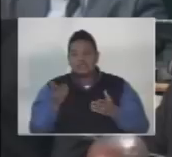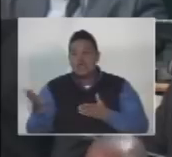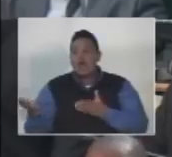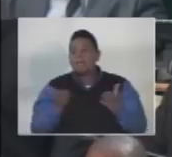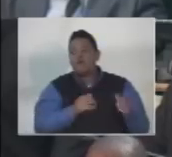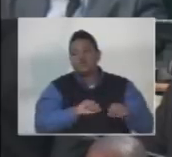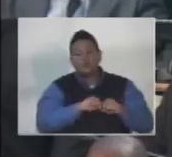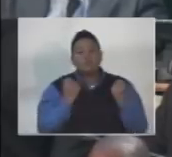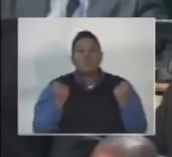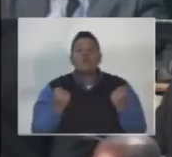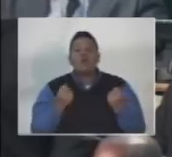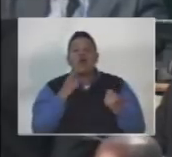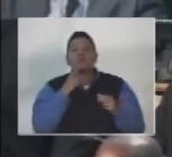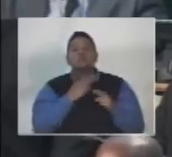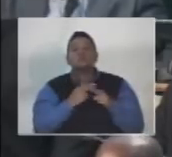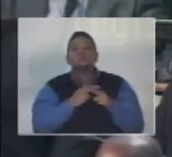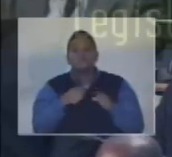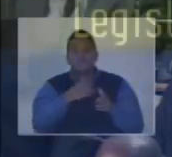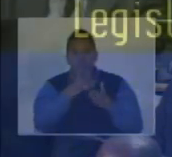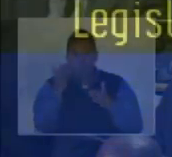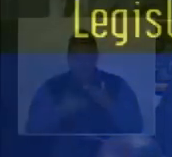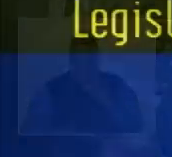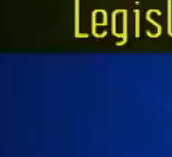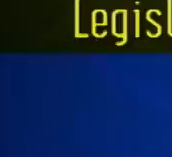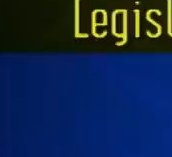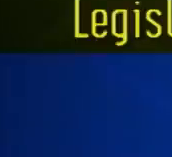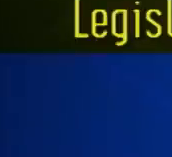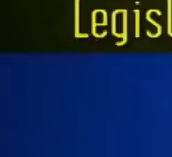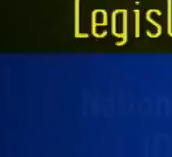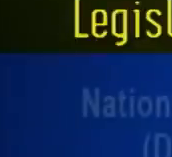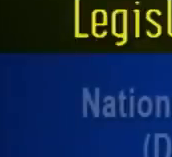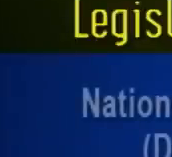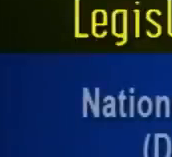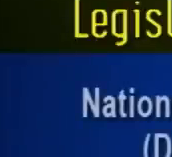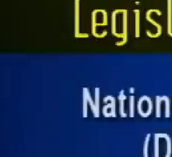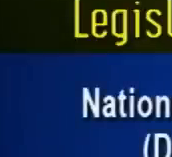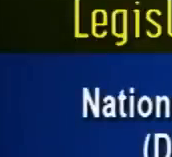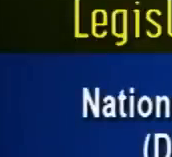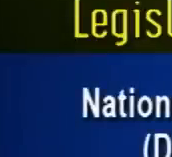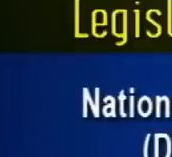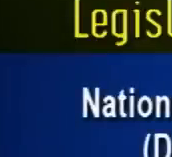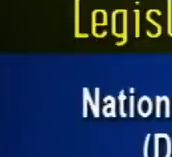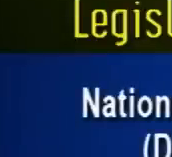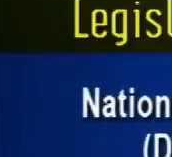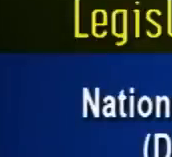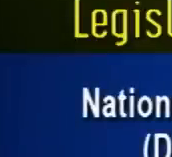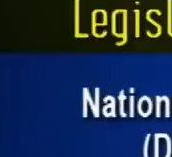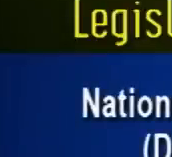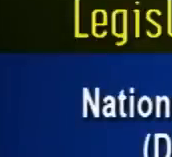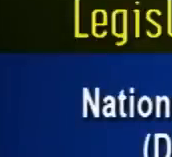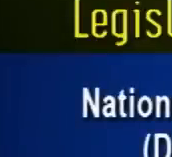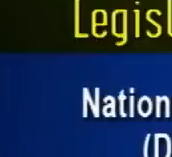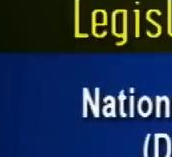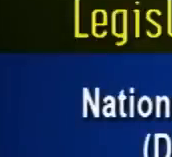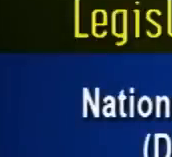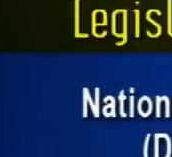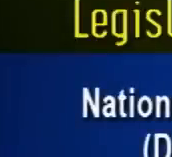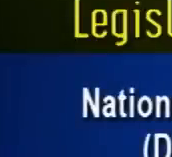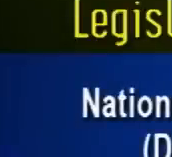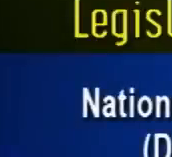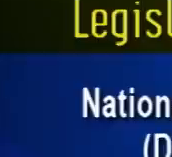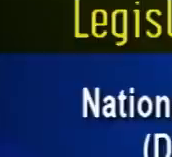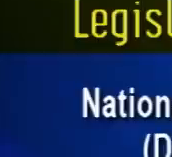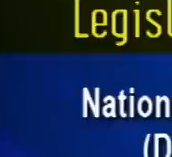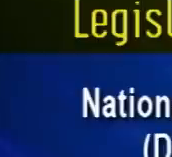broken as soon as it is complete two upcoming pieces of legislation will strengthen the solid waste management system and